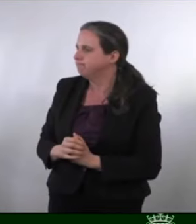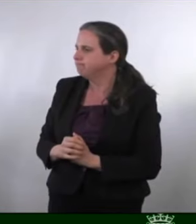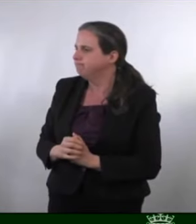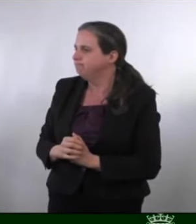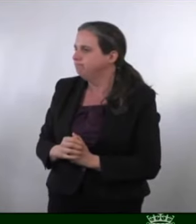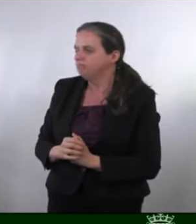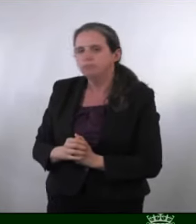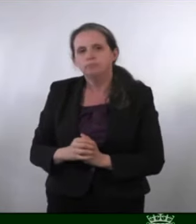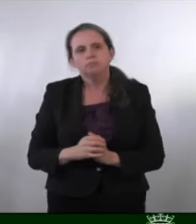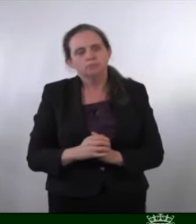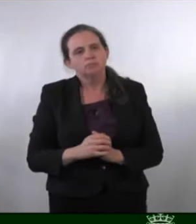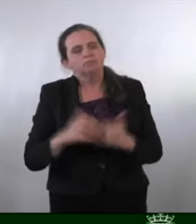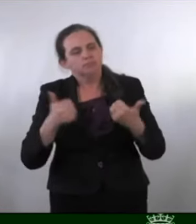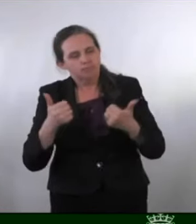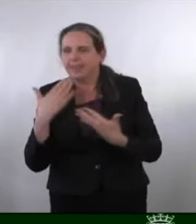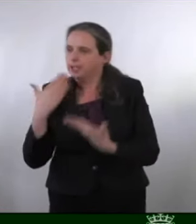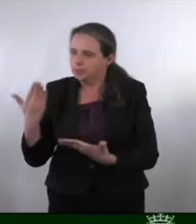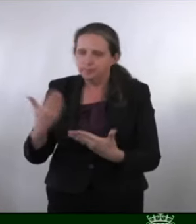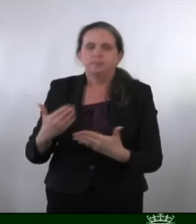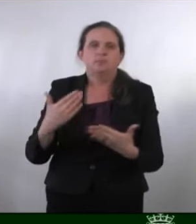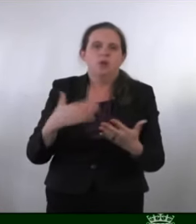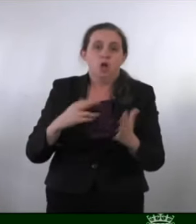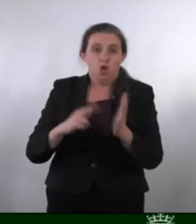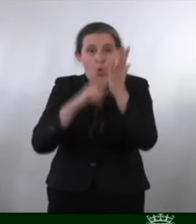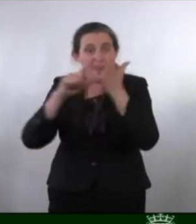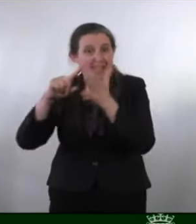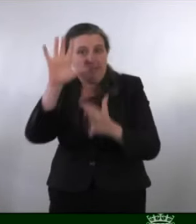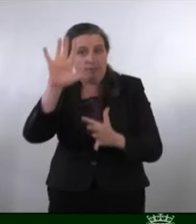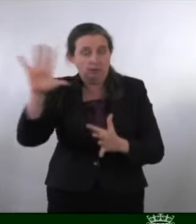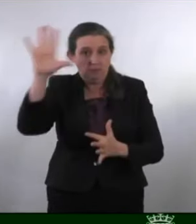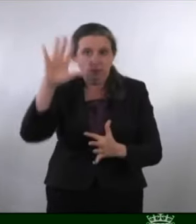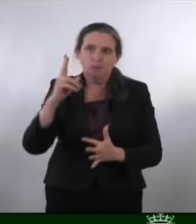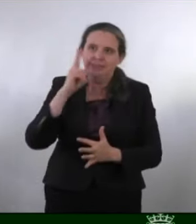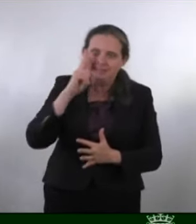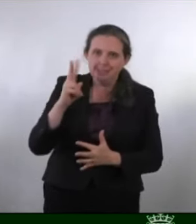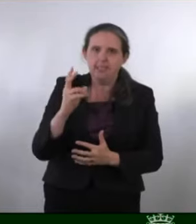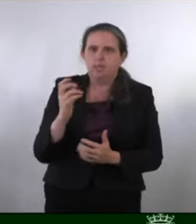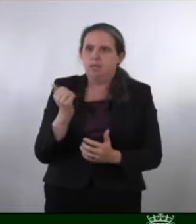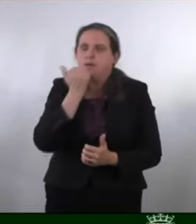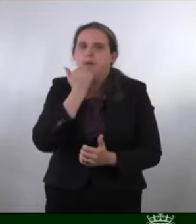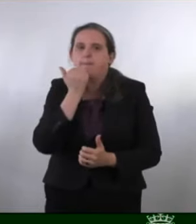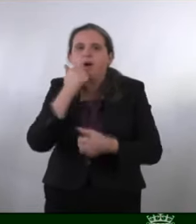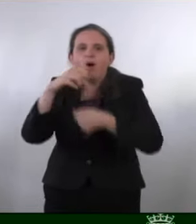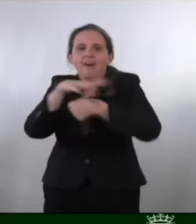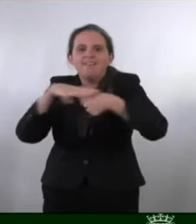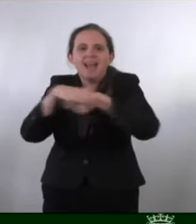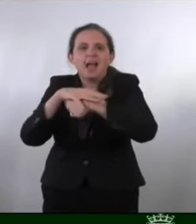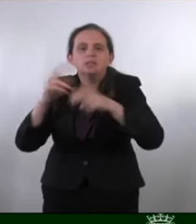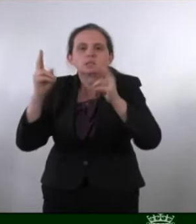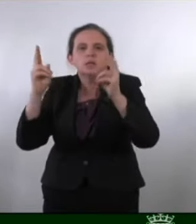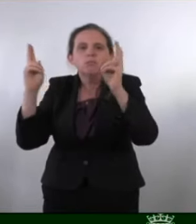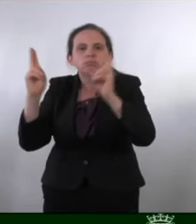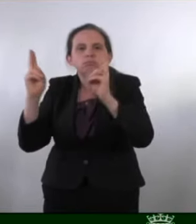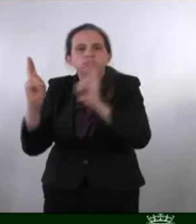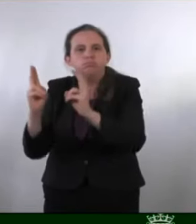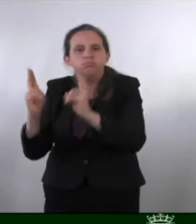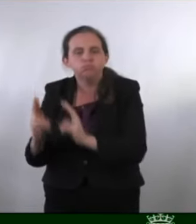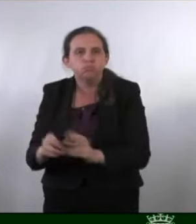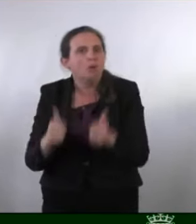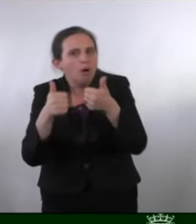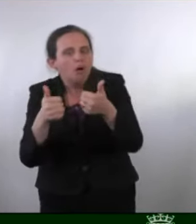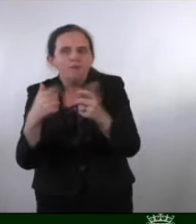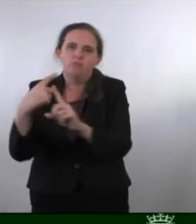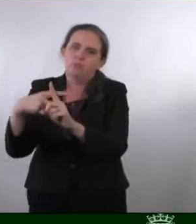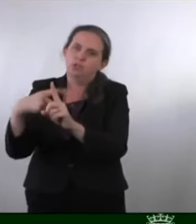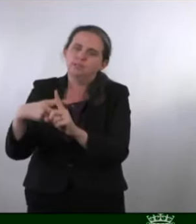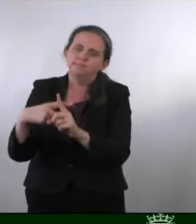is falling, and that's good news and testament to people right across the North East. Yes, there will be financial